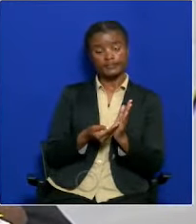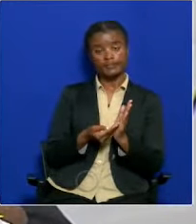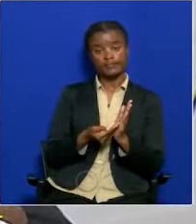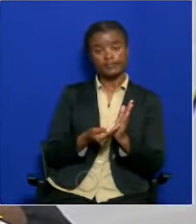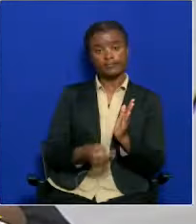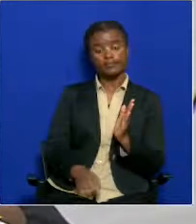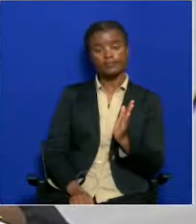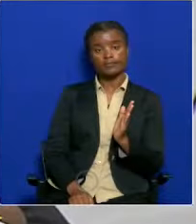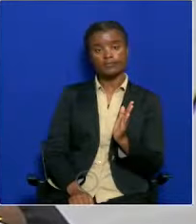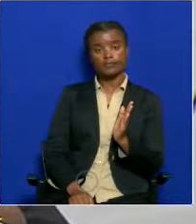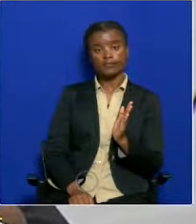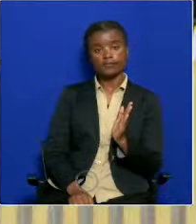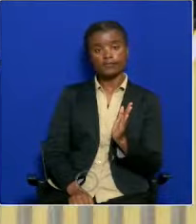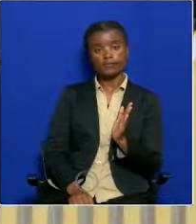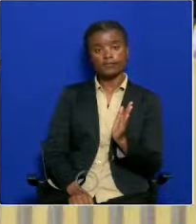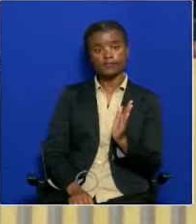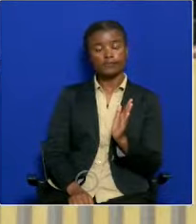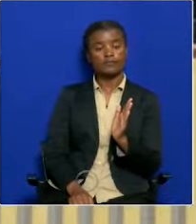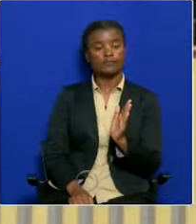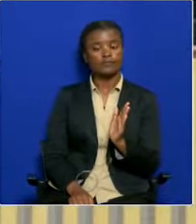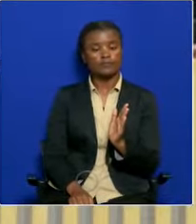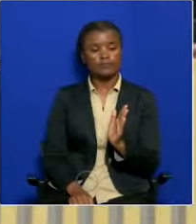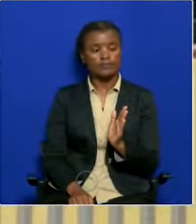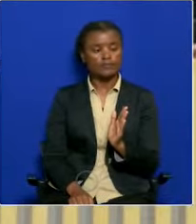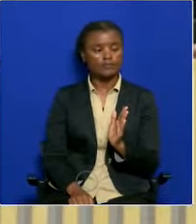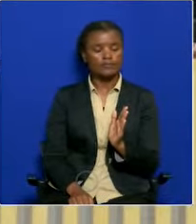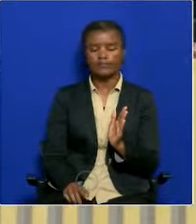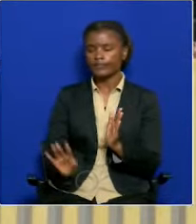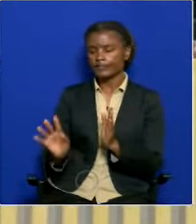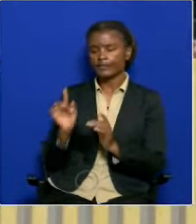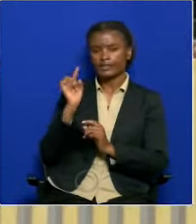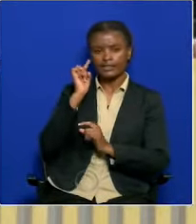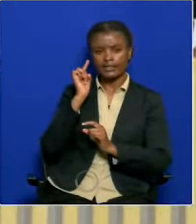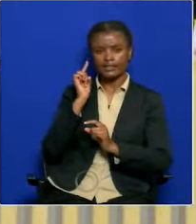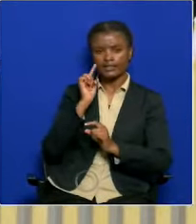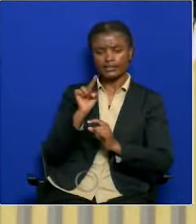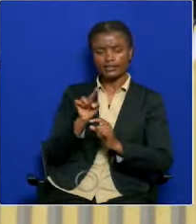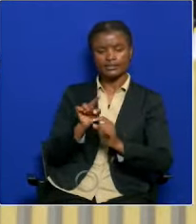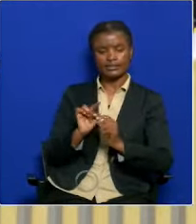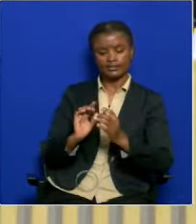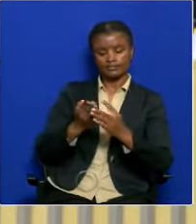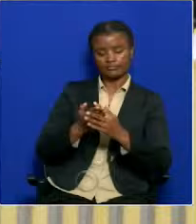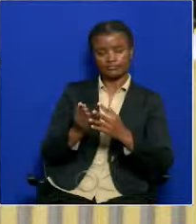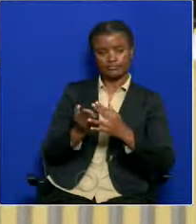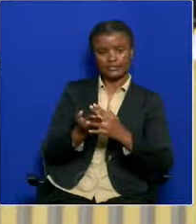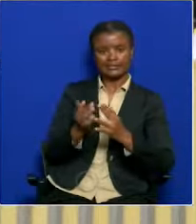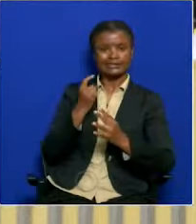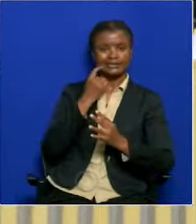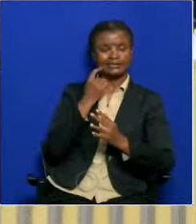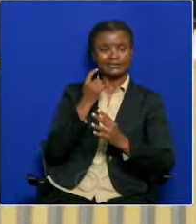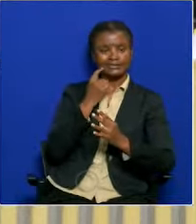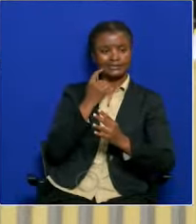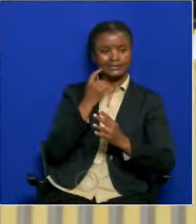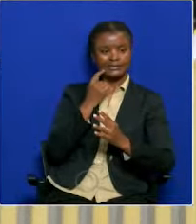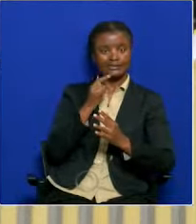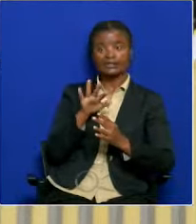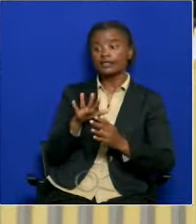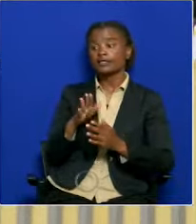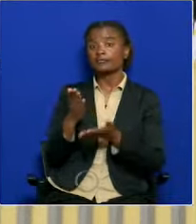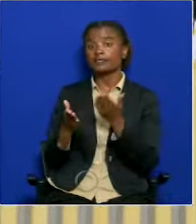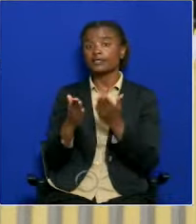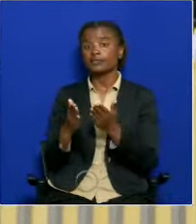I think the flags make it easier to navigate. Perhaps you should refer to the page number, fine, but also the